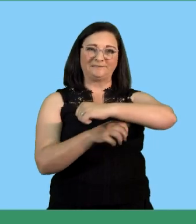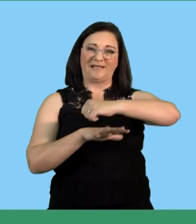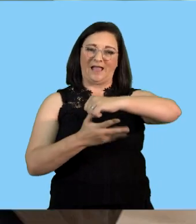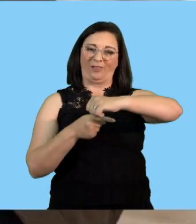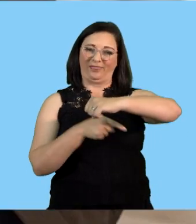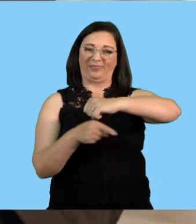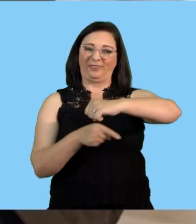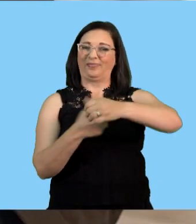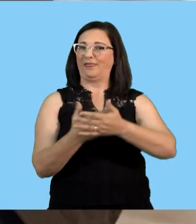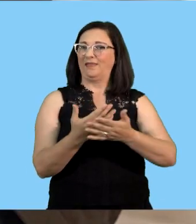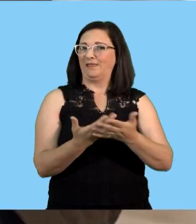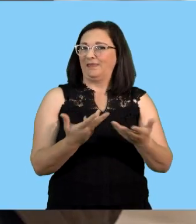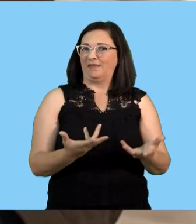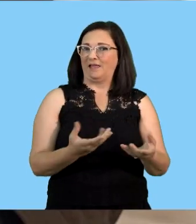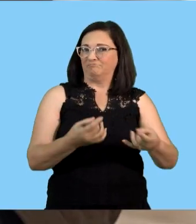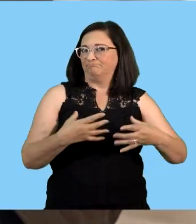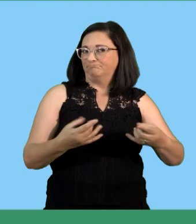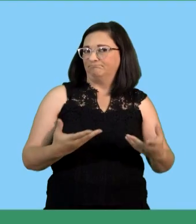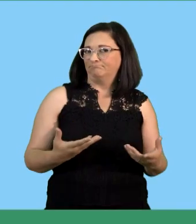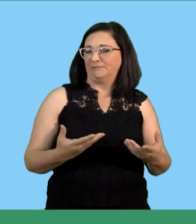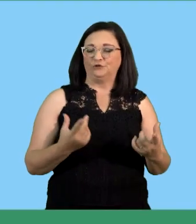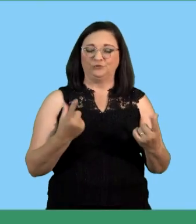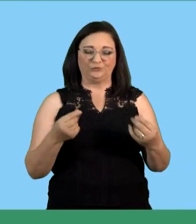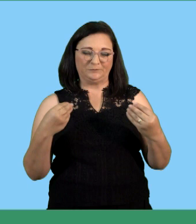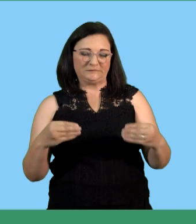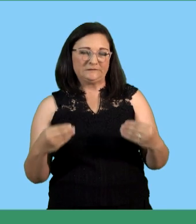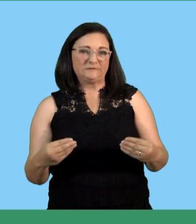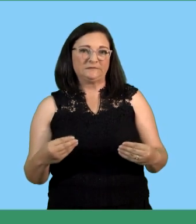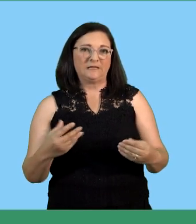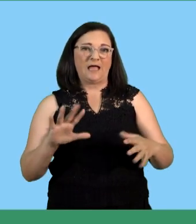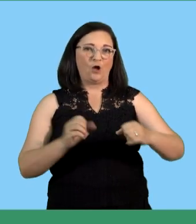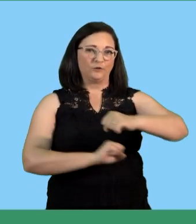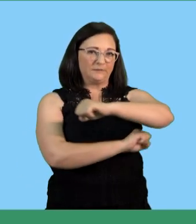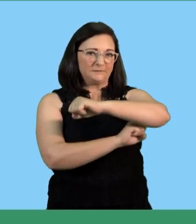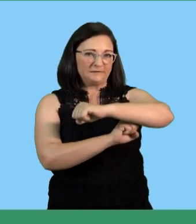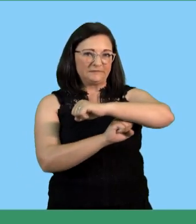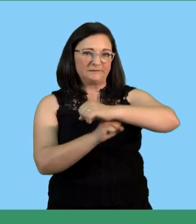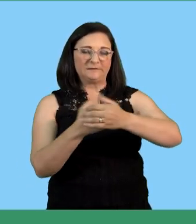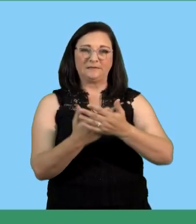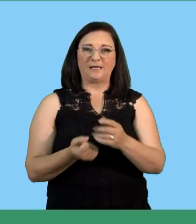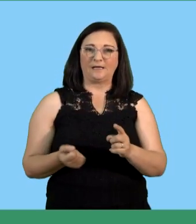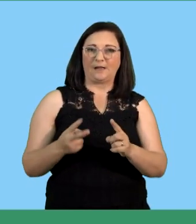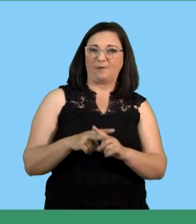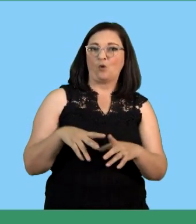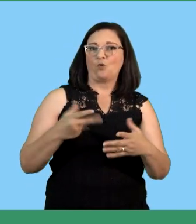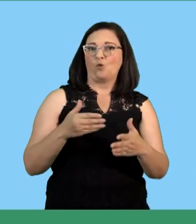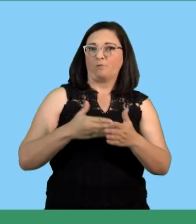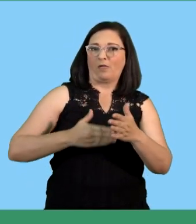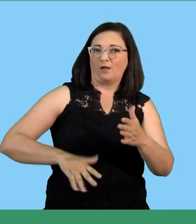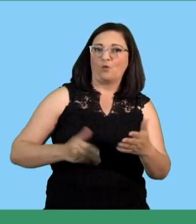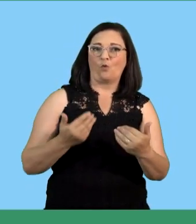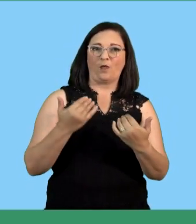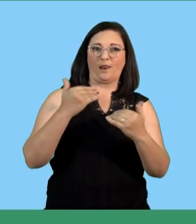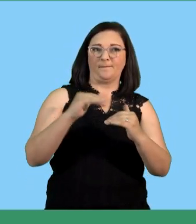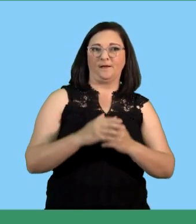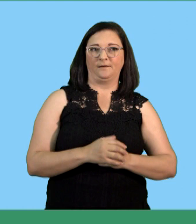The implications refer to what the business can do to apply each pillar and the barriers or